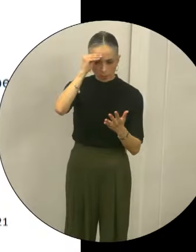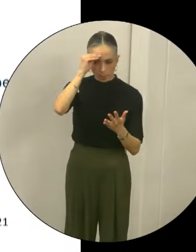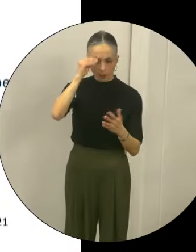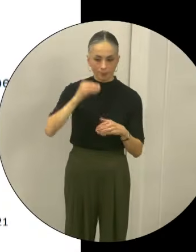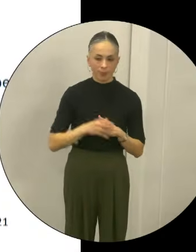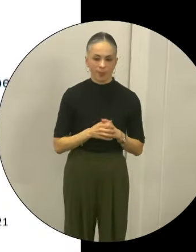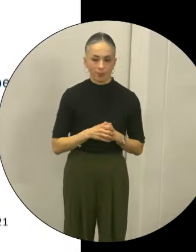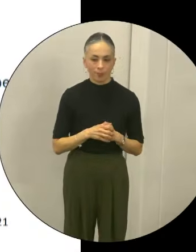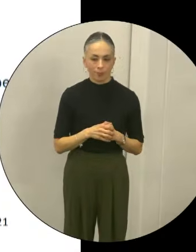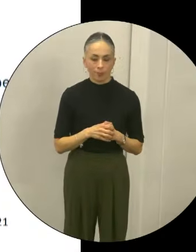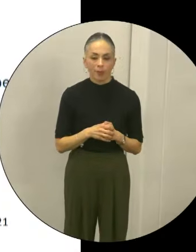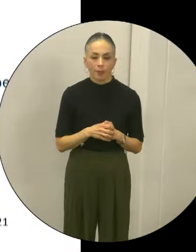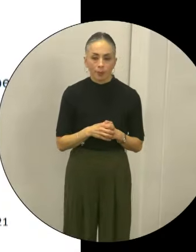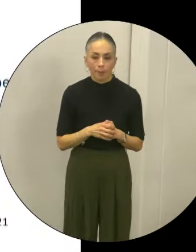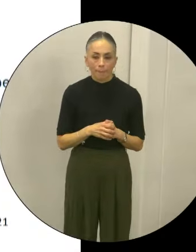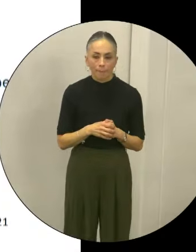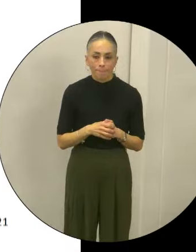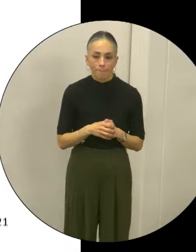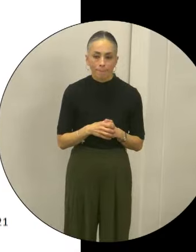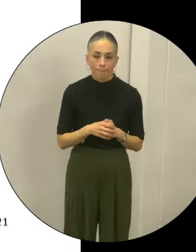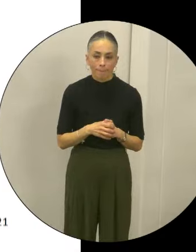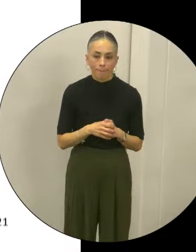our campuses.